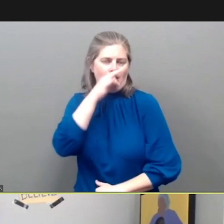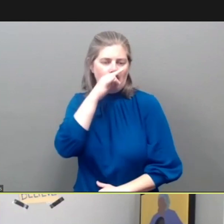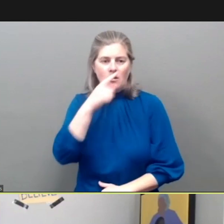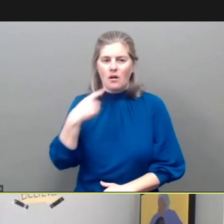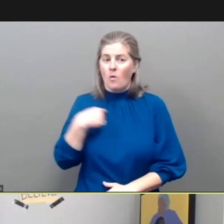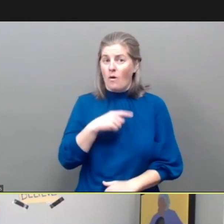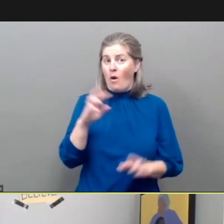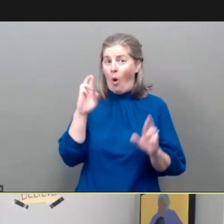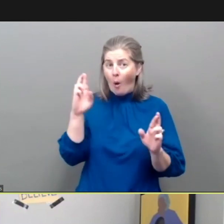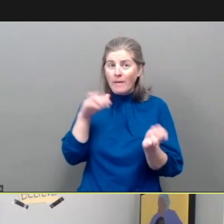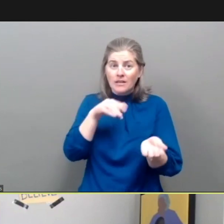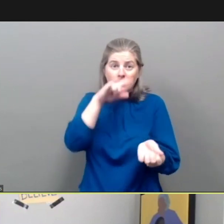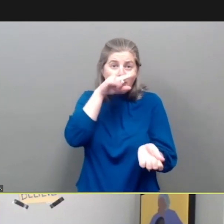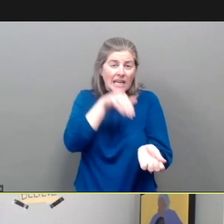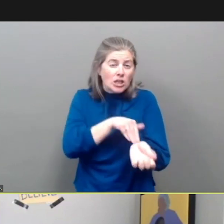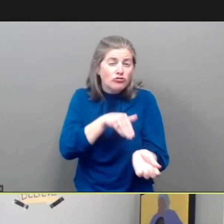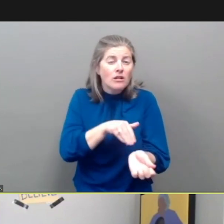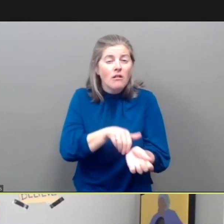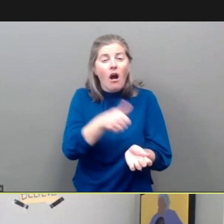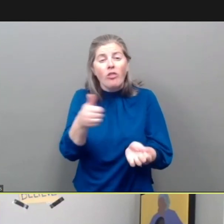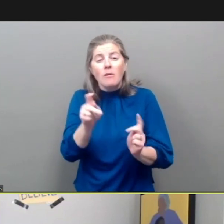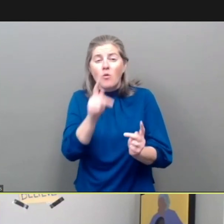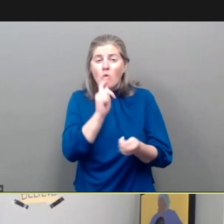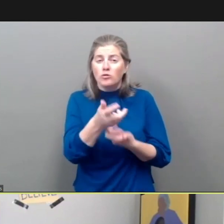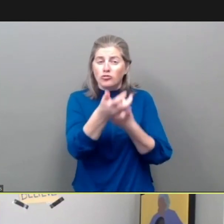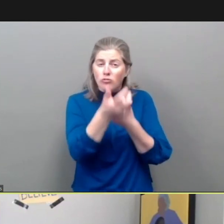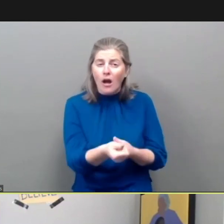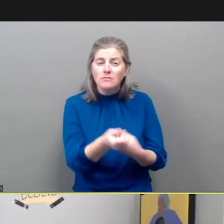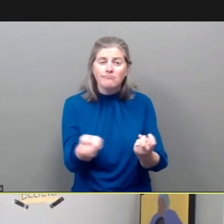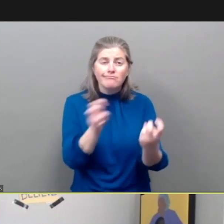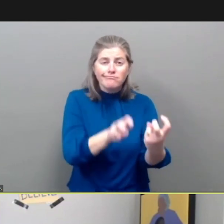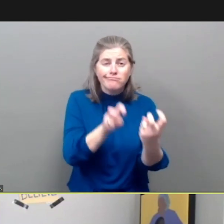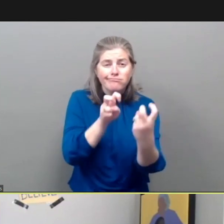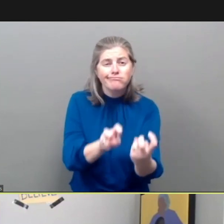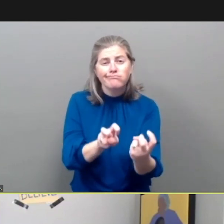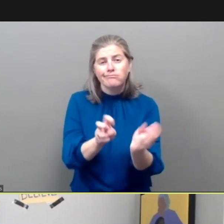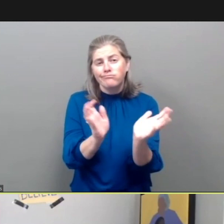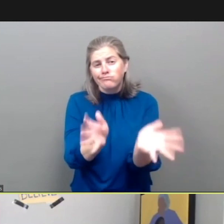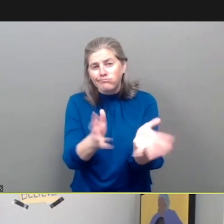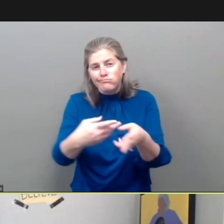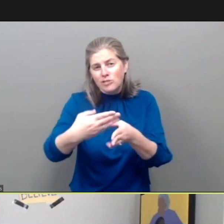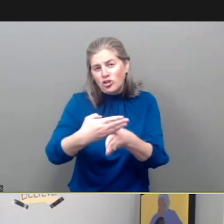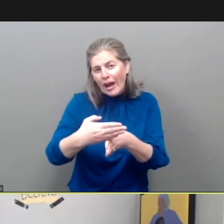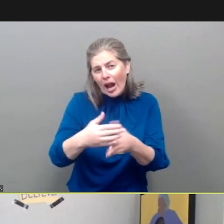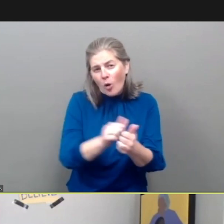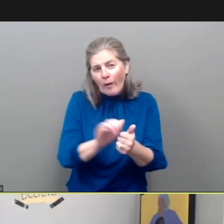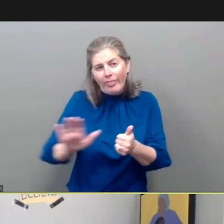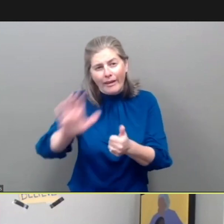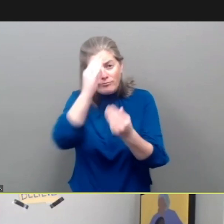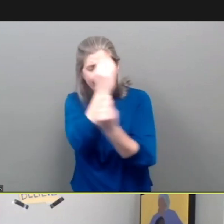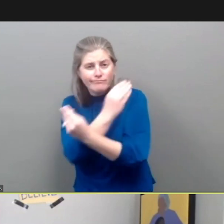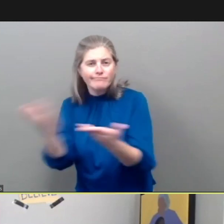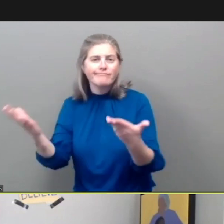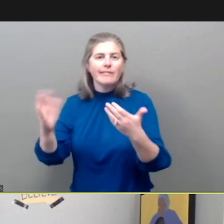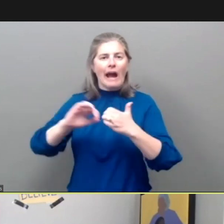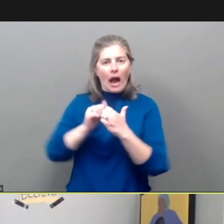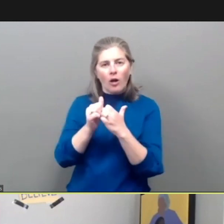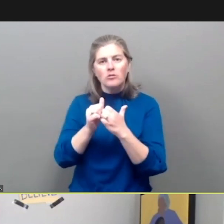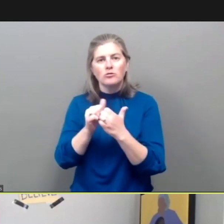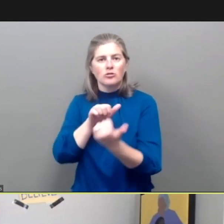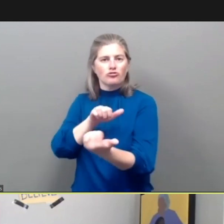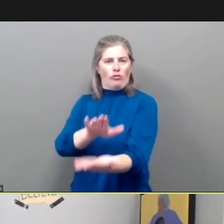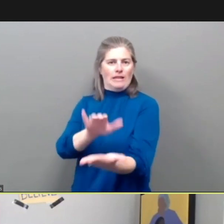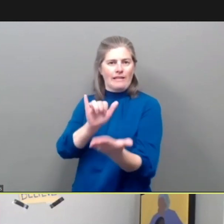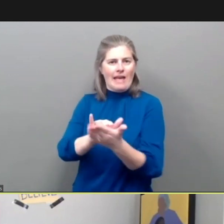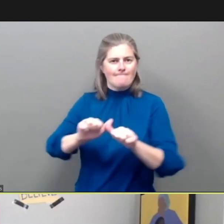of pediatricians and other trusted voices in the community can share with their communities about how to address